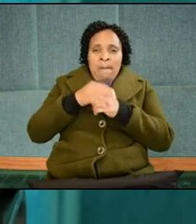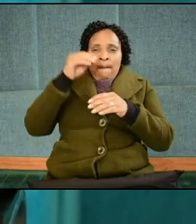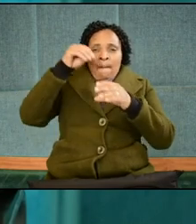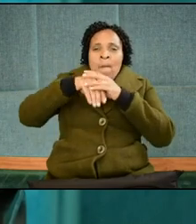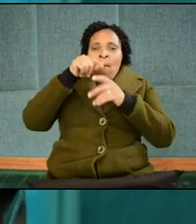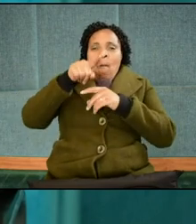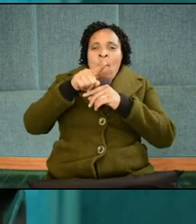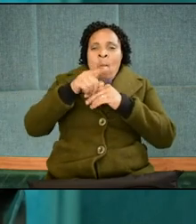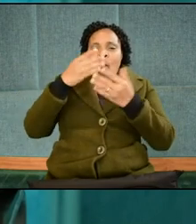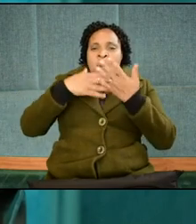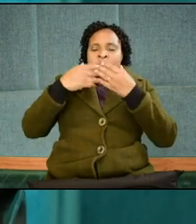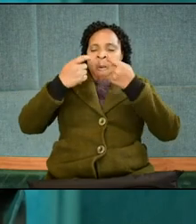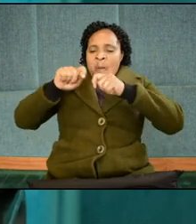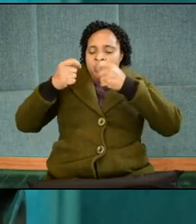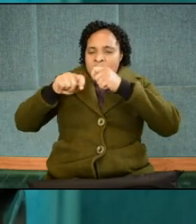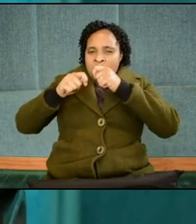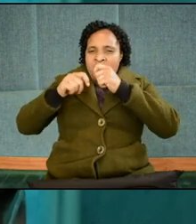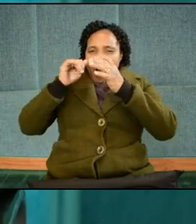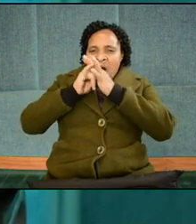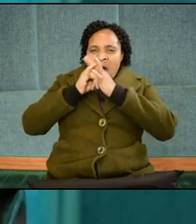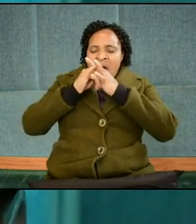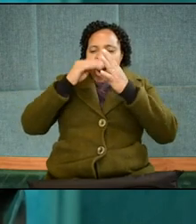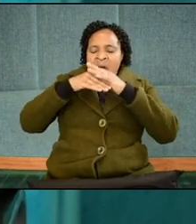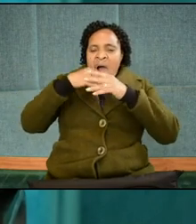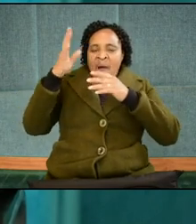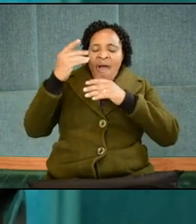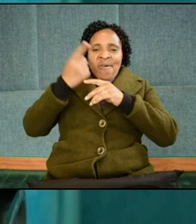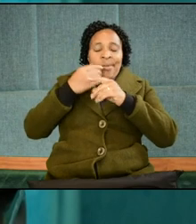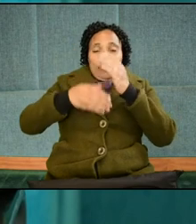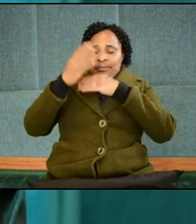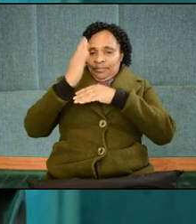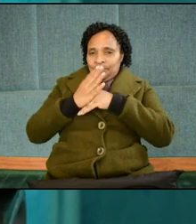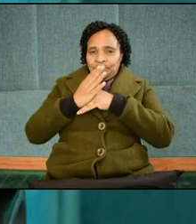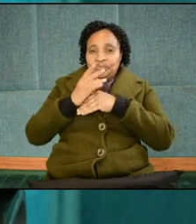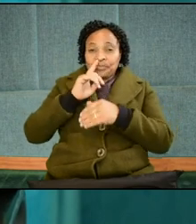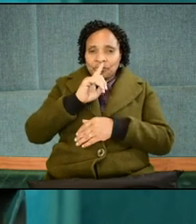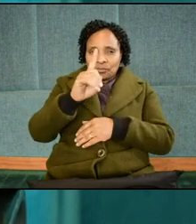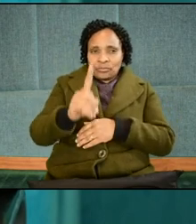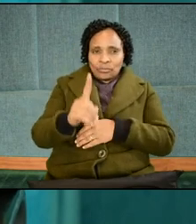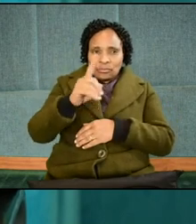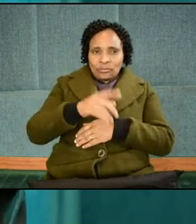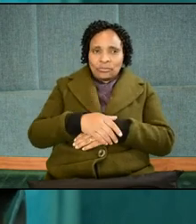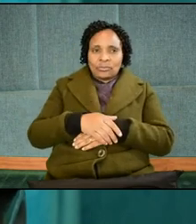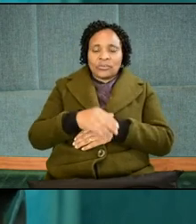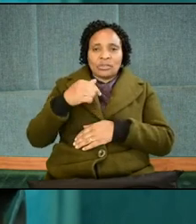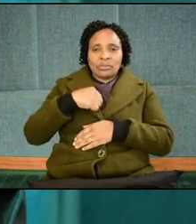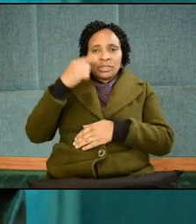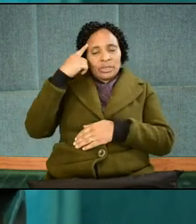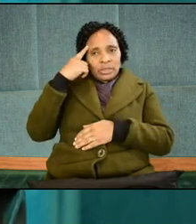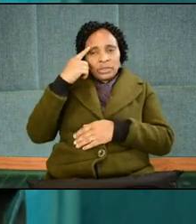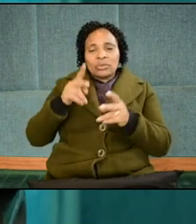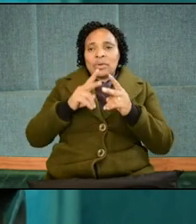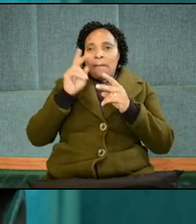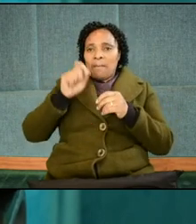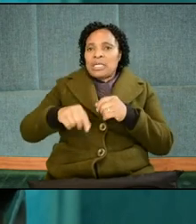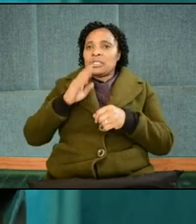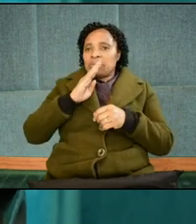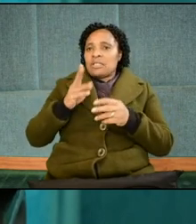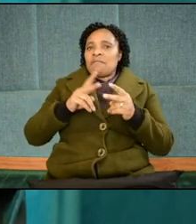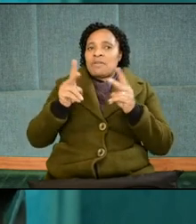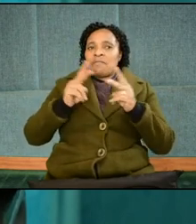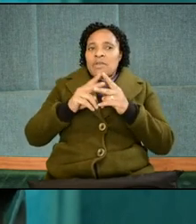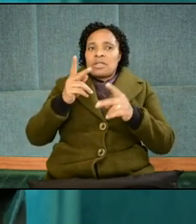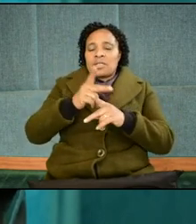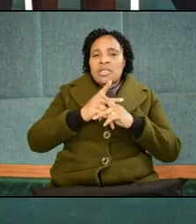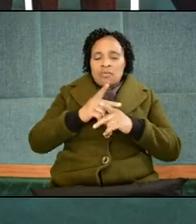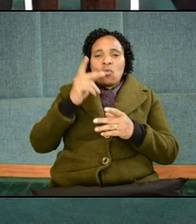putting you in slavery so that you're away from God. So I think we should be very careful with what